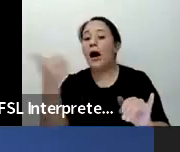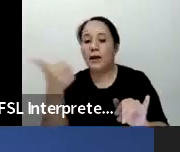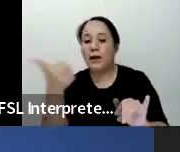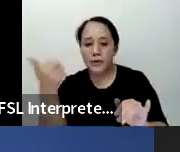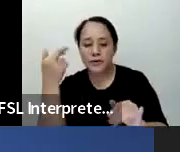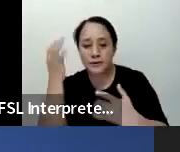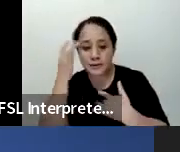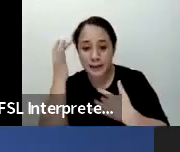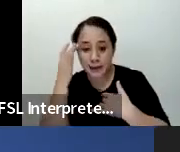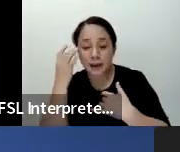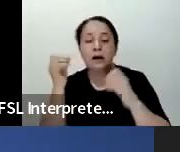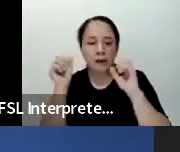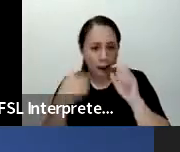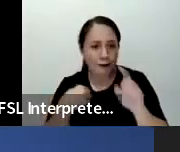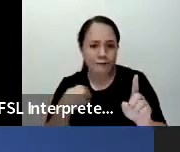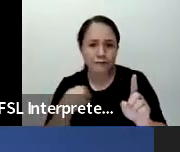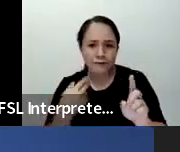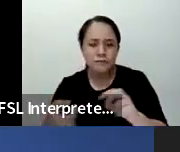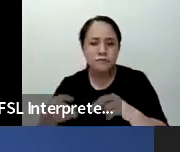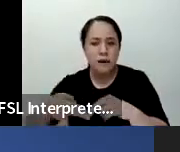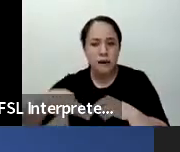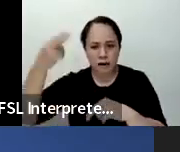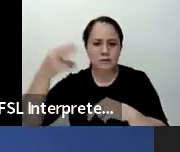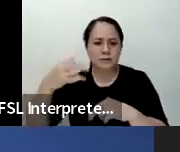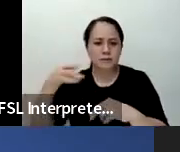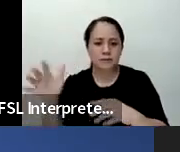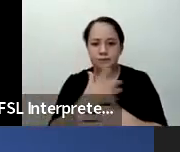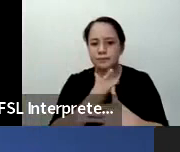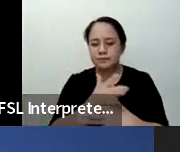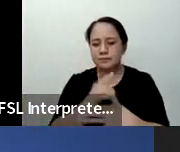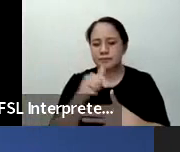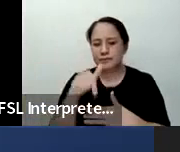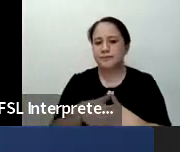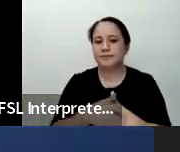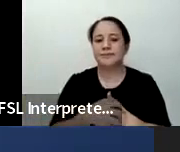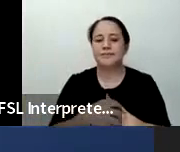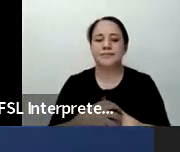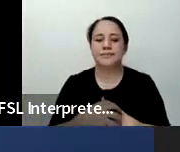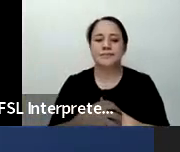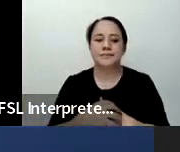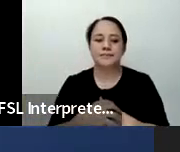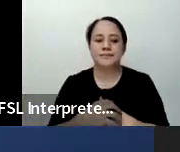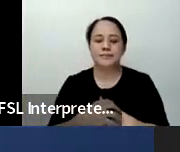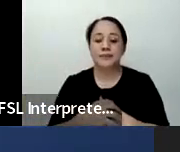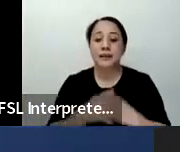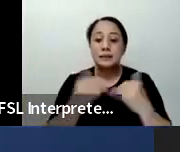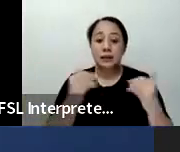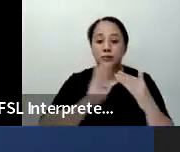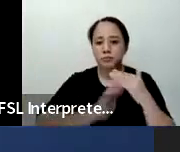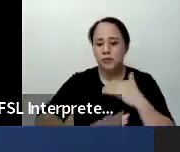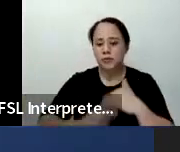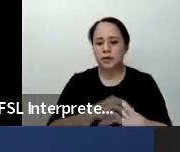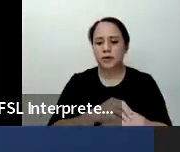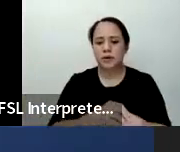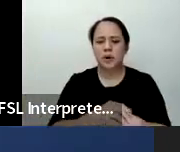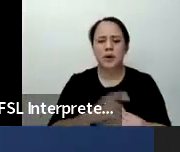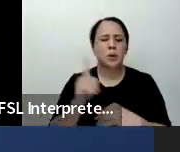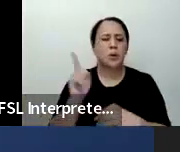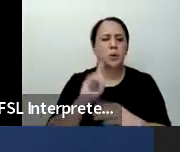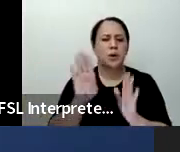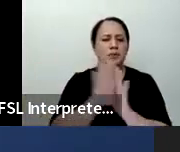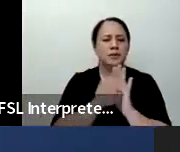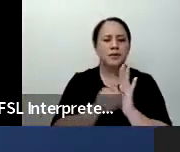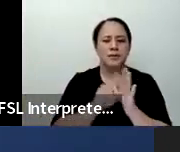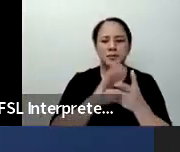such as what has been shared here in the following slides. Now we go to births. What is the story of